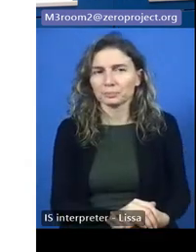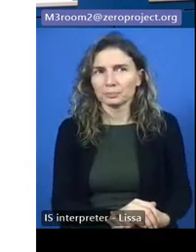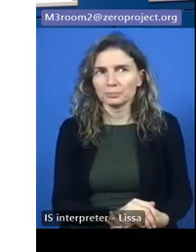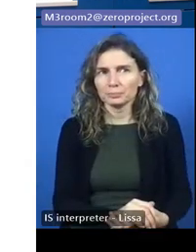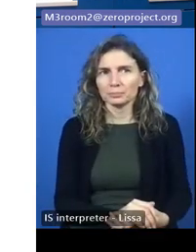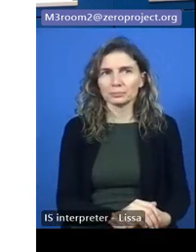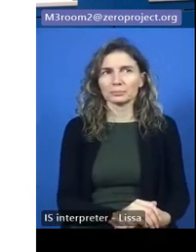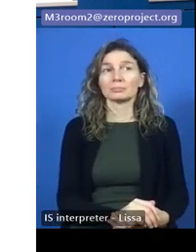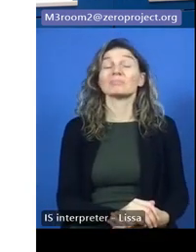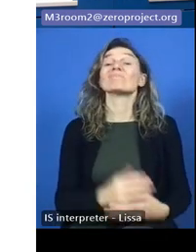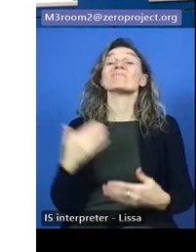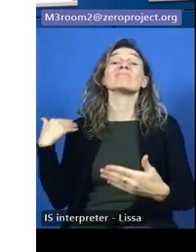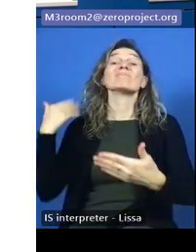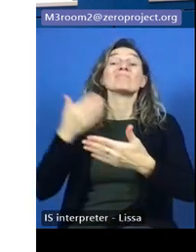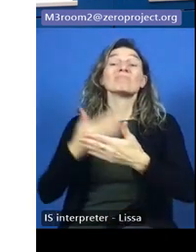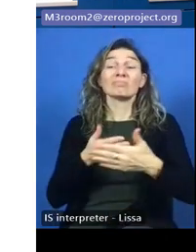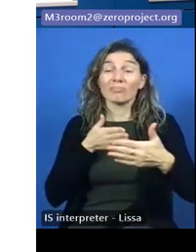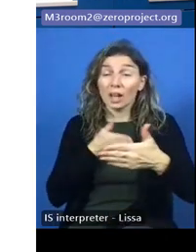faced so far are that